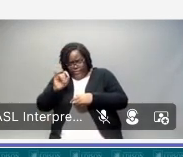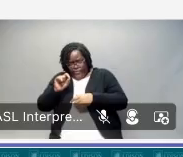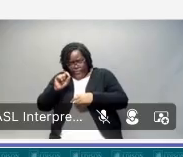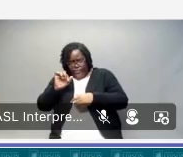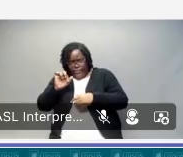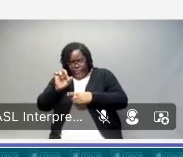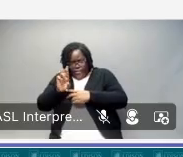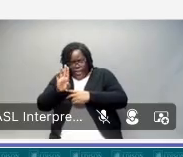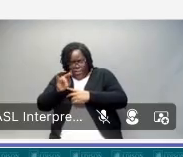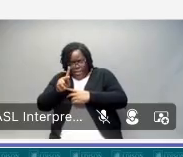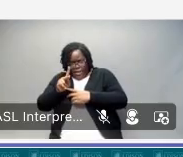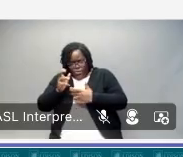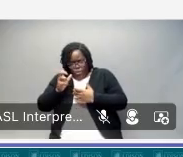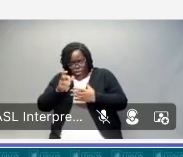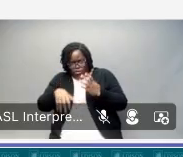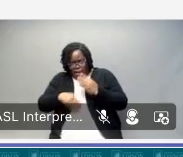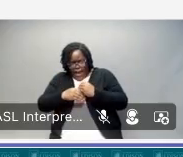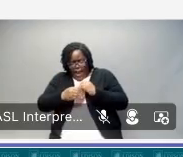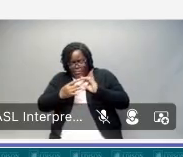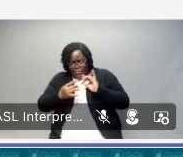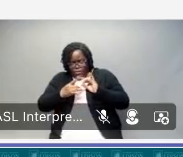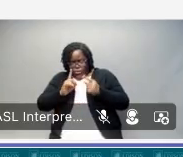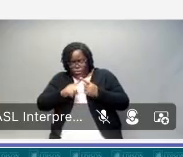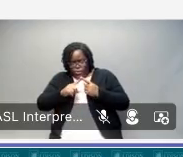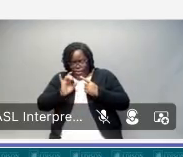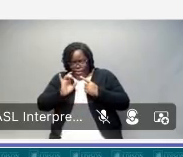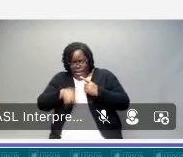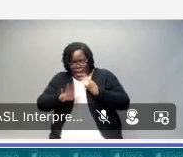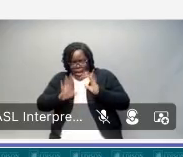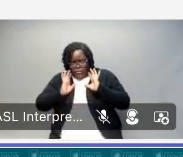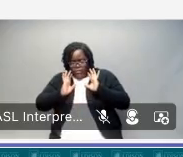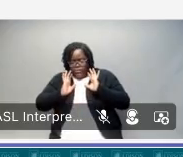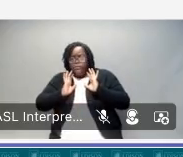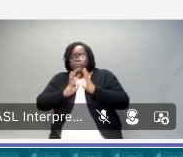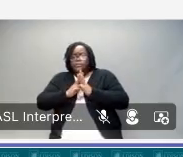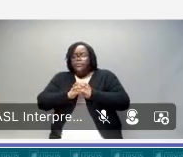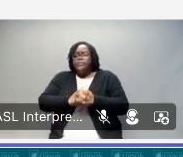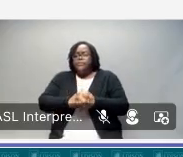Chief Fairbanks wants to add anything to what I just said.